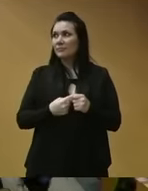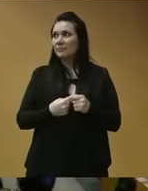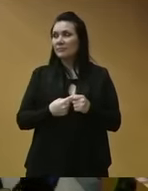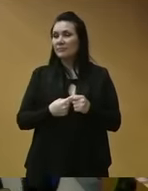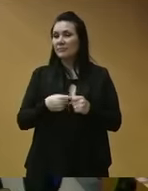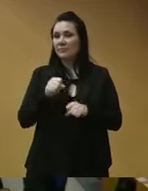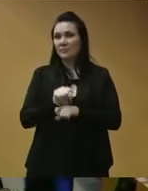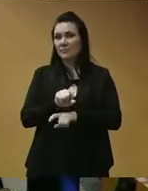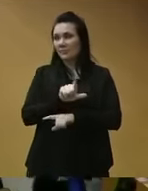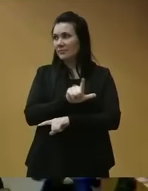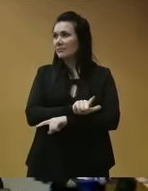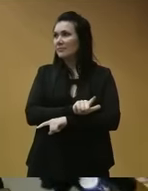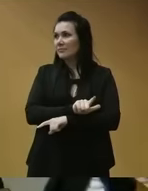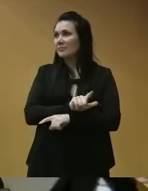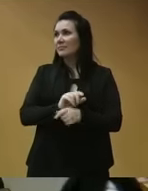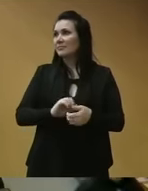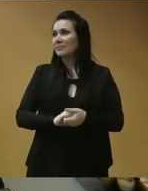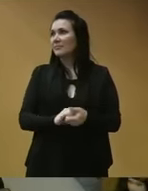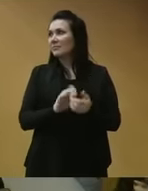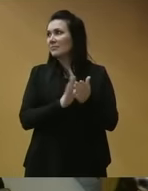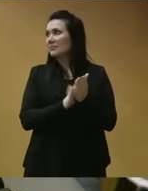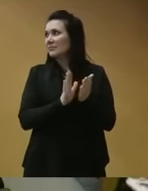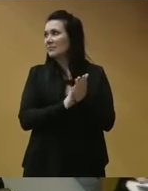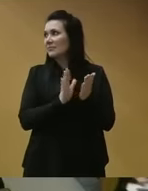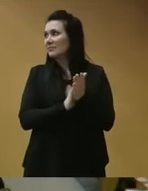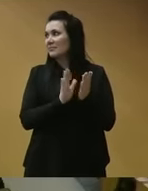São Lourenço do Sul.